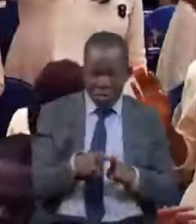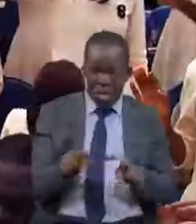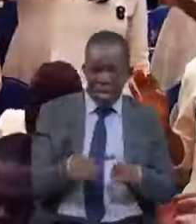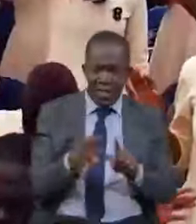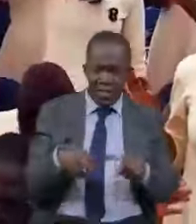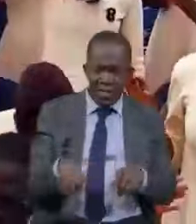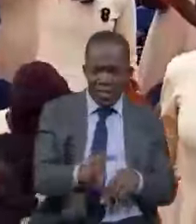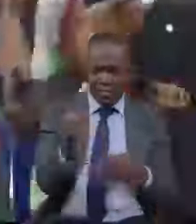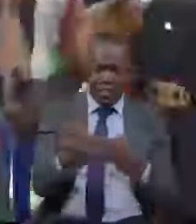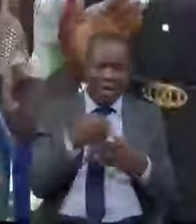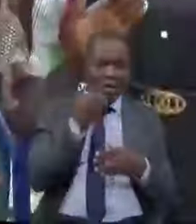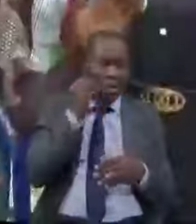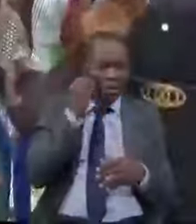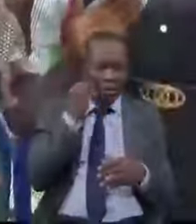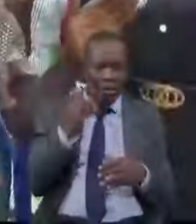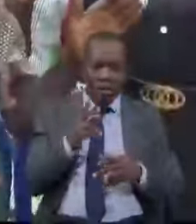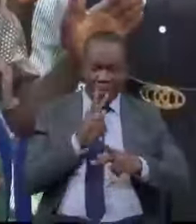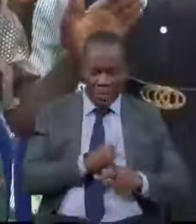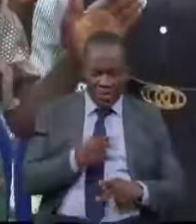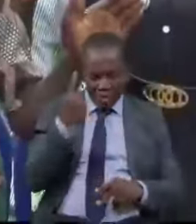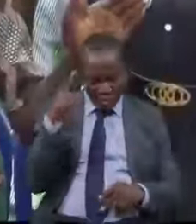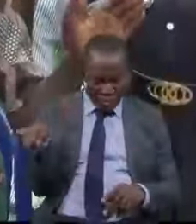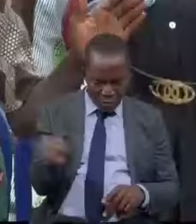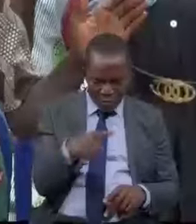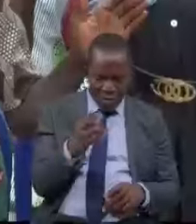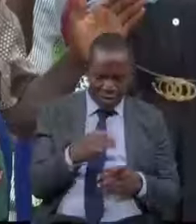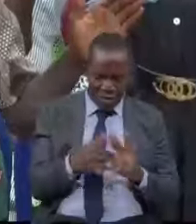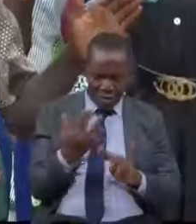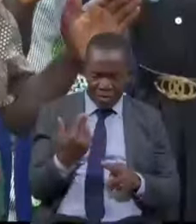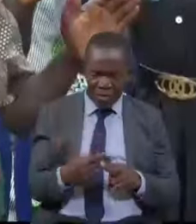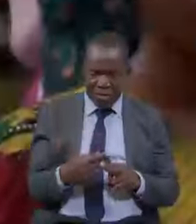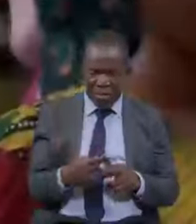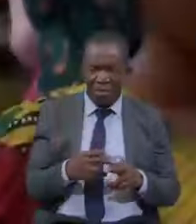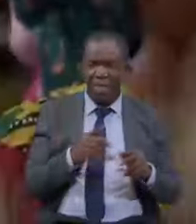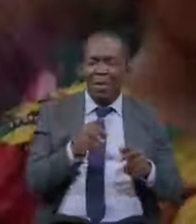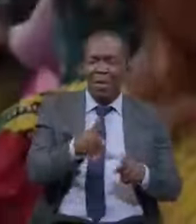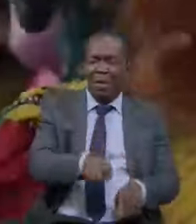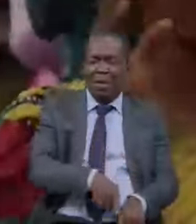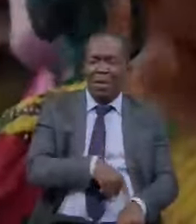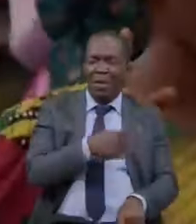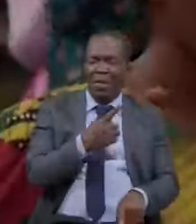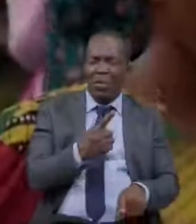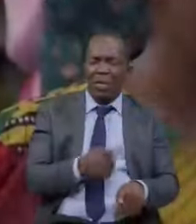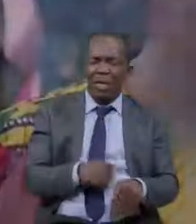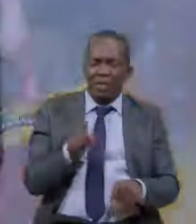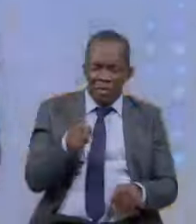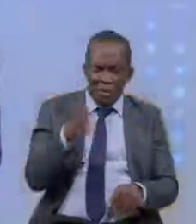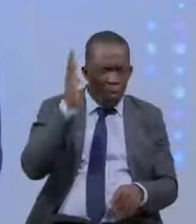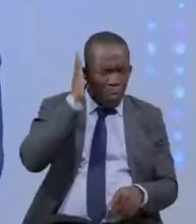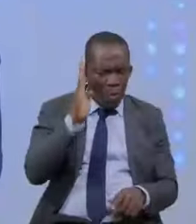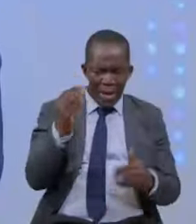Preservation upon your life. Long life you will have. And when we come